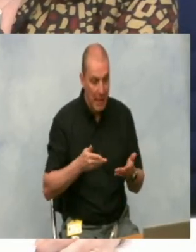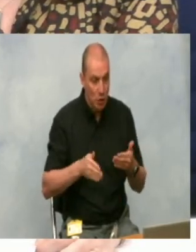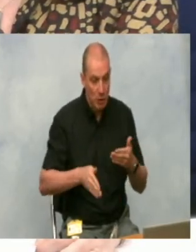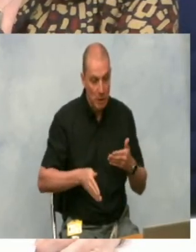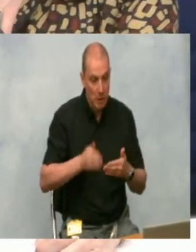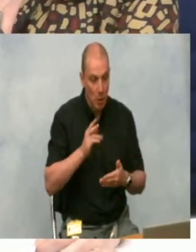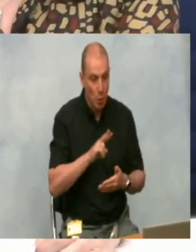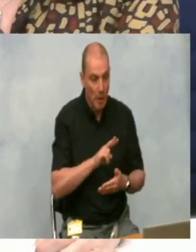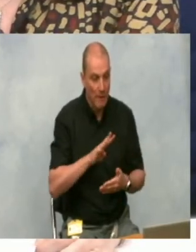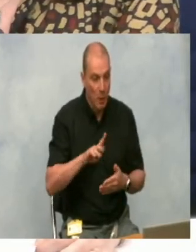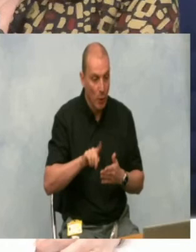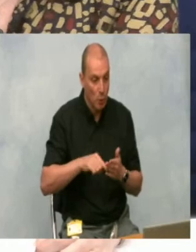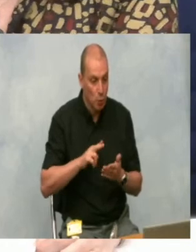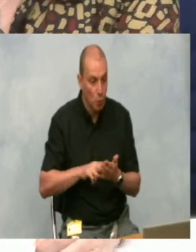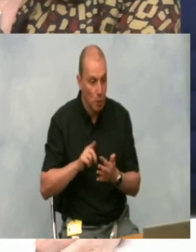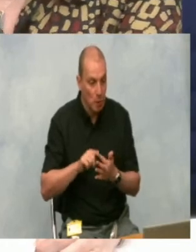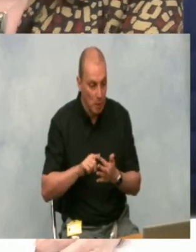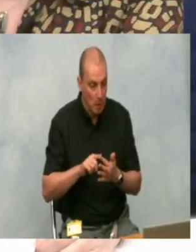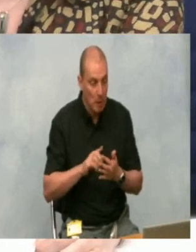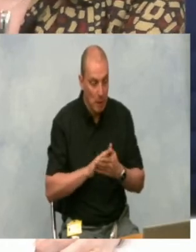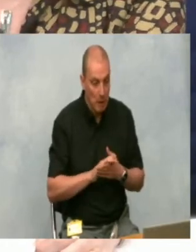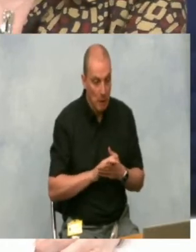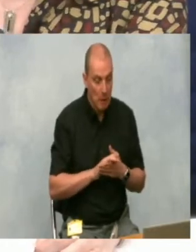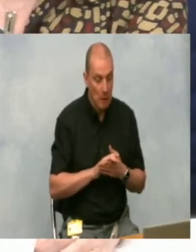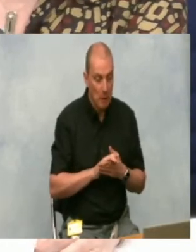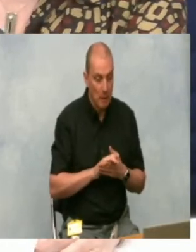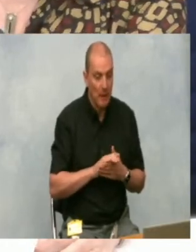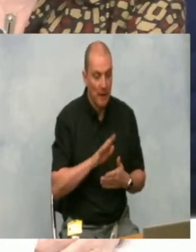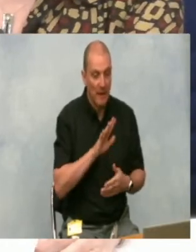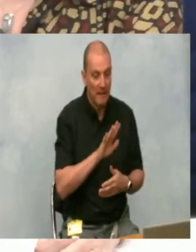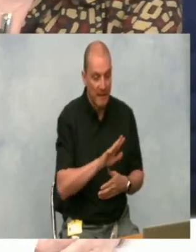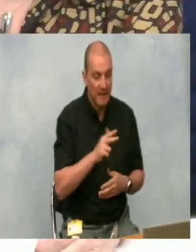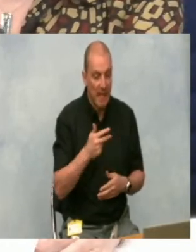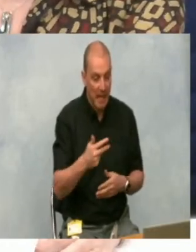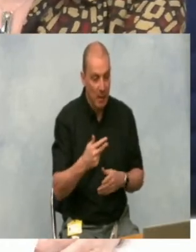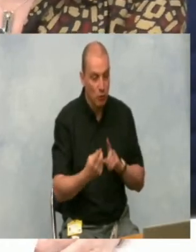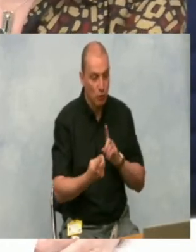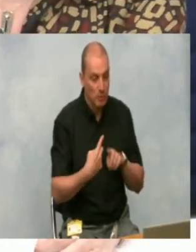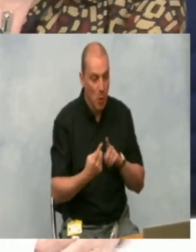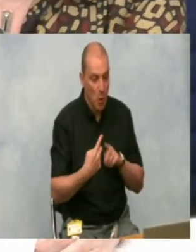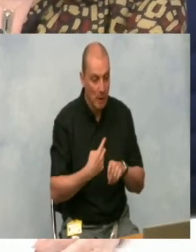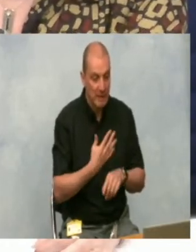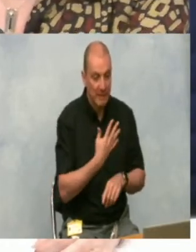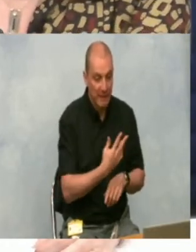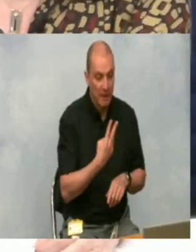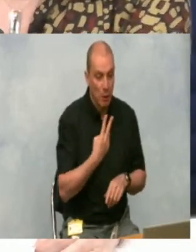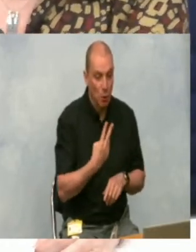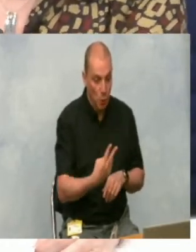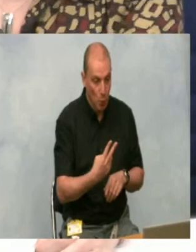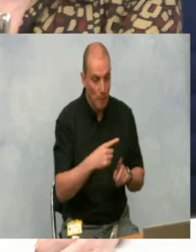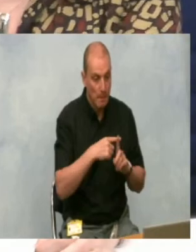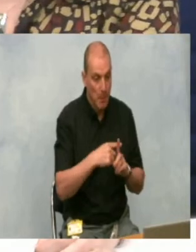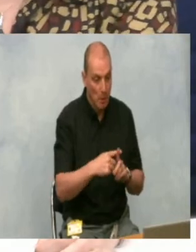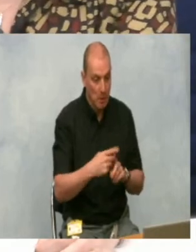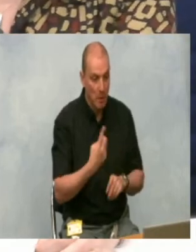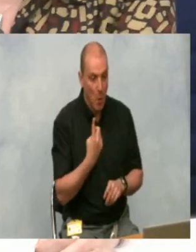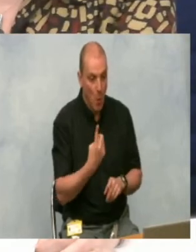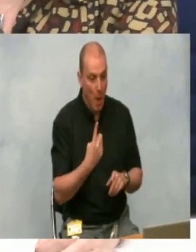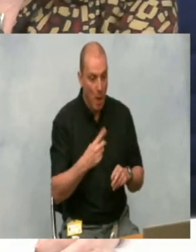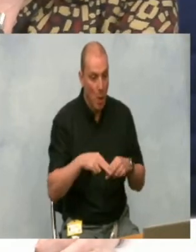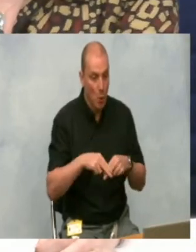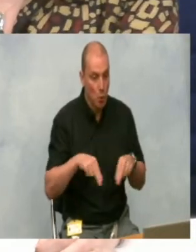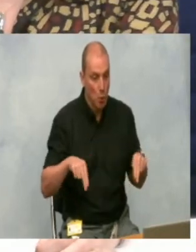June, generated 58 responses. 52 of those responses were positive, 1 was neutral and 5 were